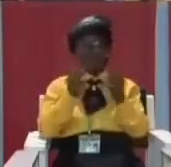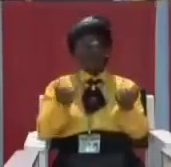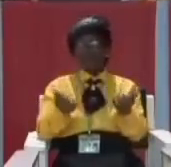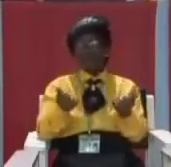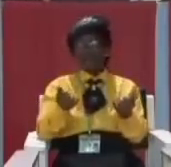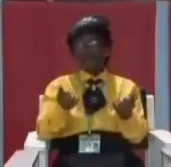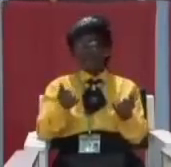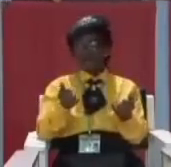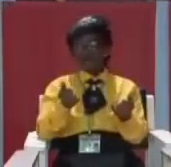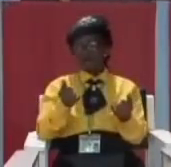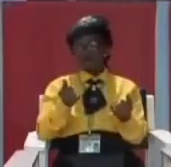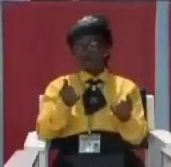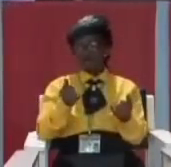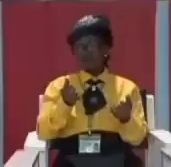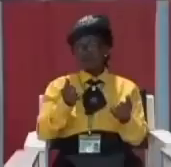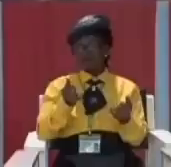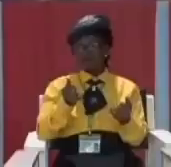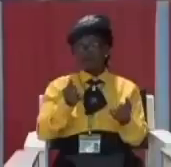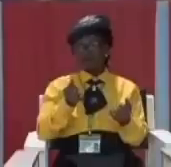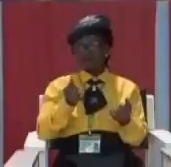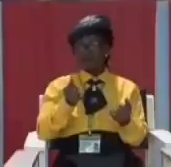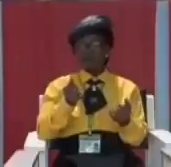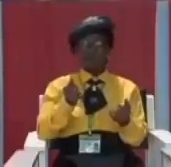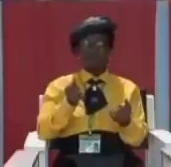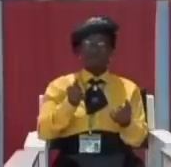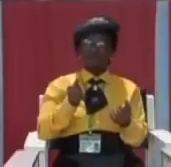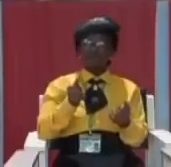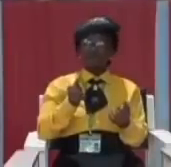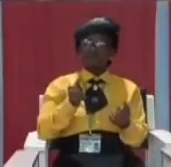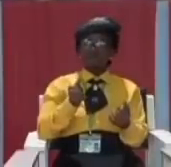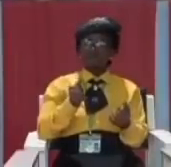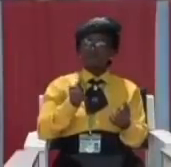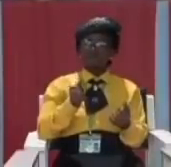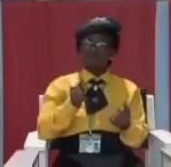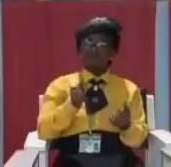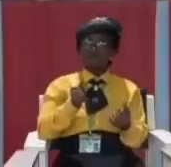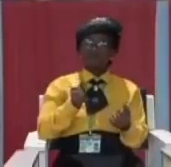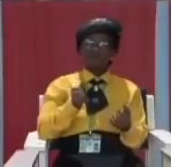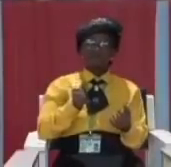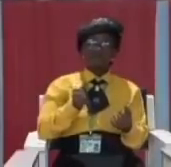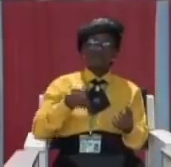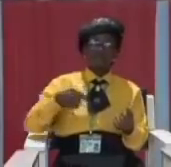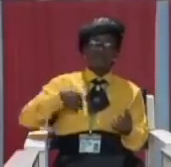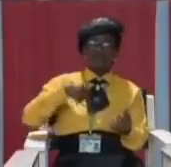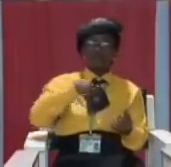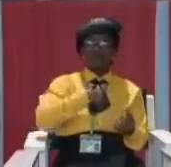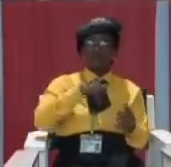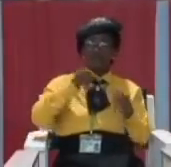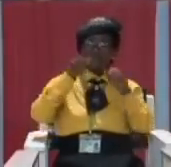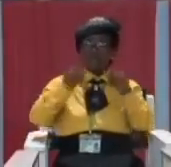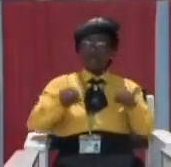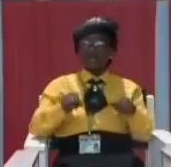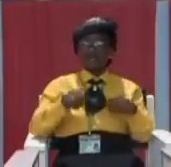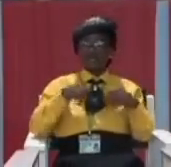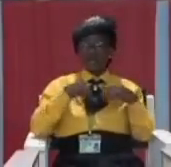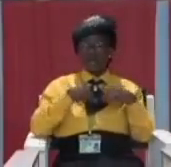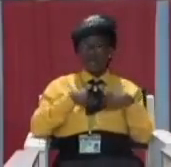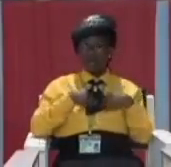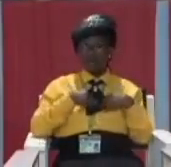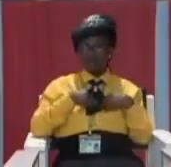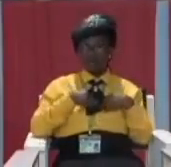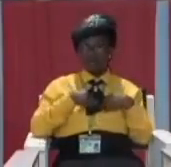well, is the band there? Well, we can have some worship song while we wait for these our brothers and